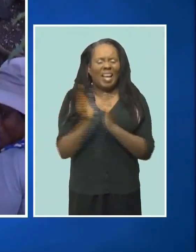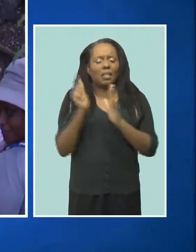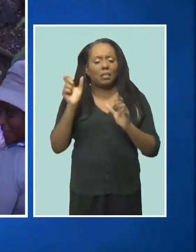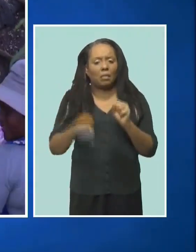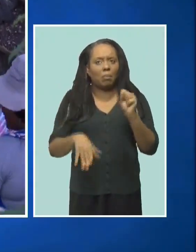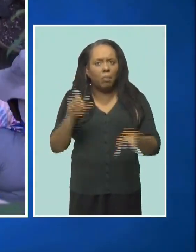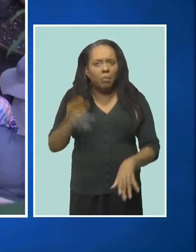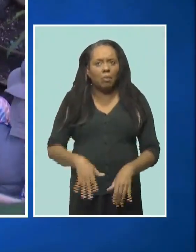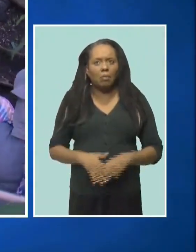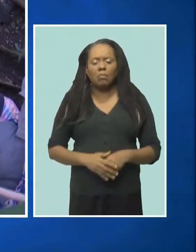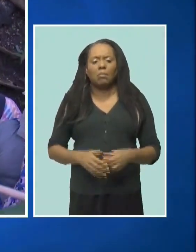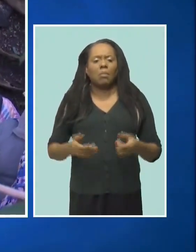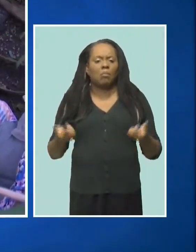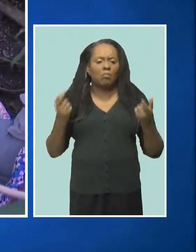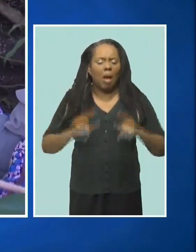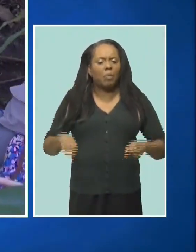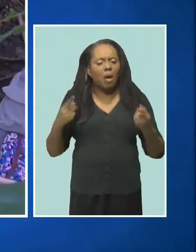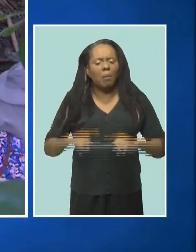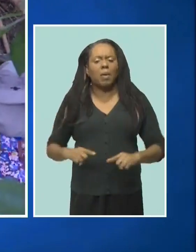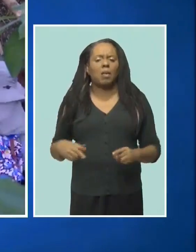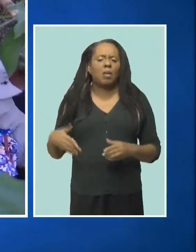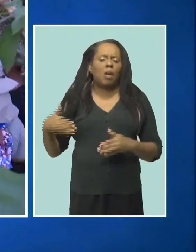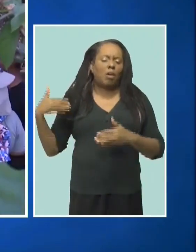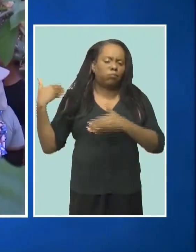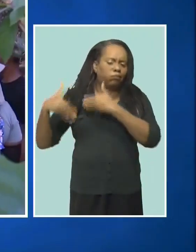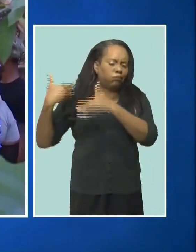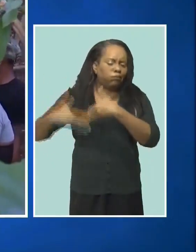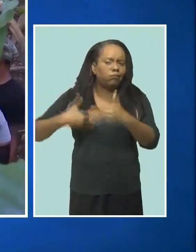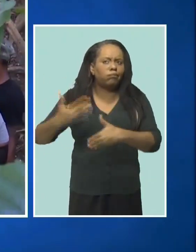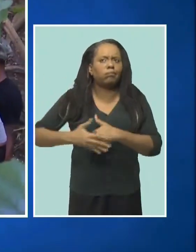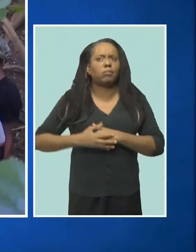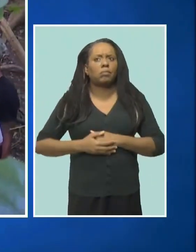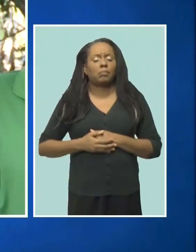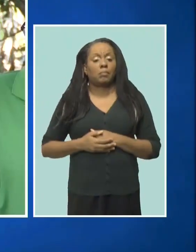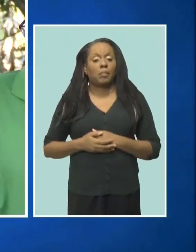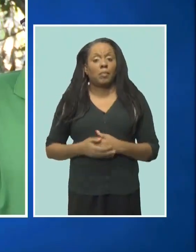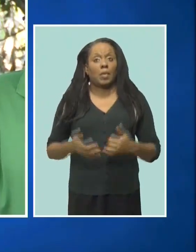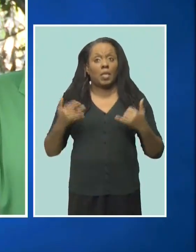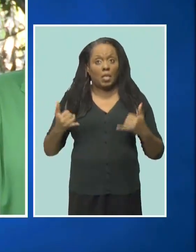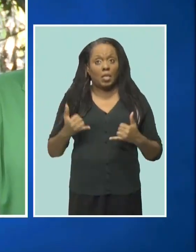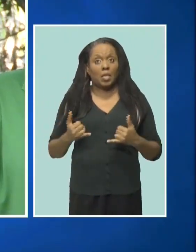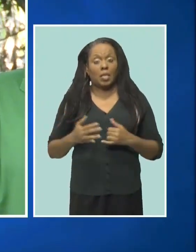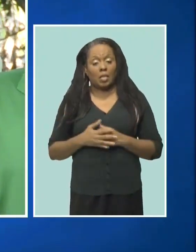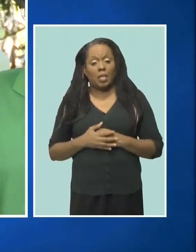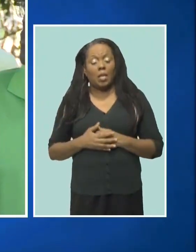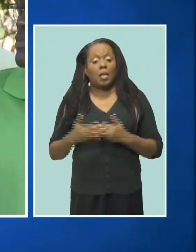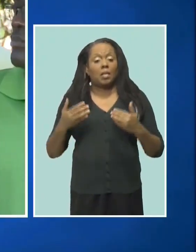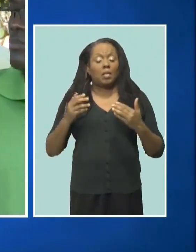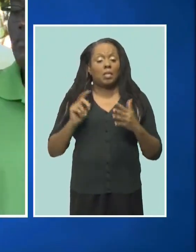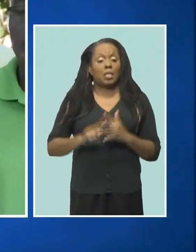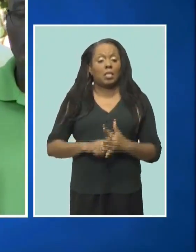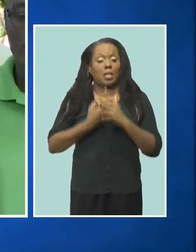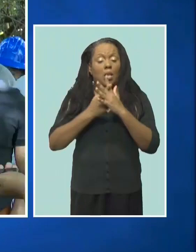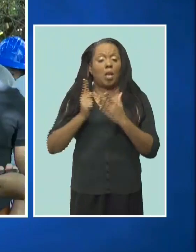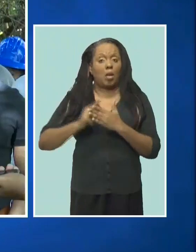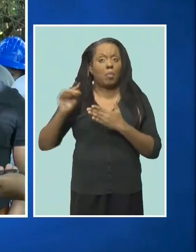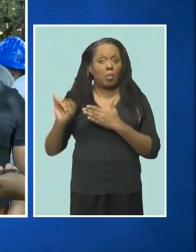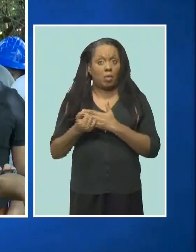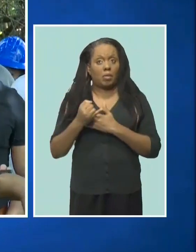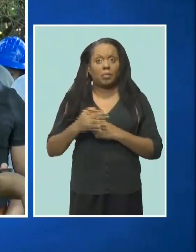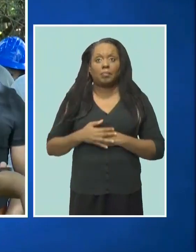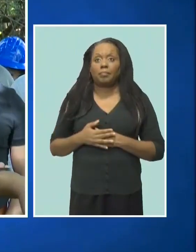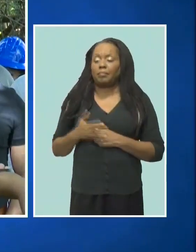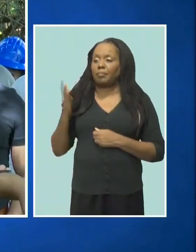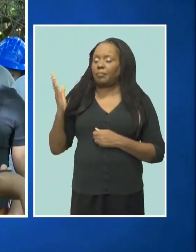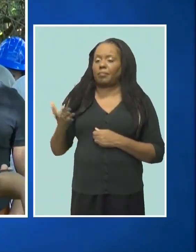plaguing society for many years. He was speaking at his ministry's launch of the Gullies Our Life project. Obviously, I will not disclose to the